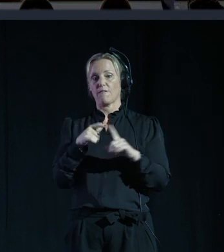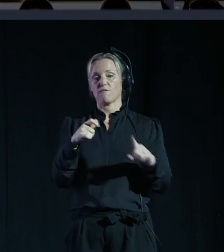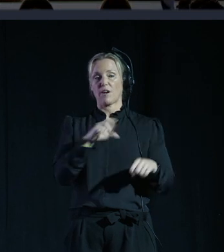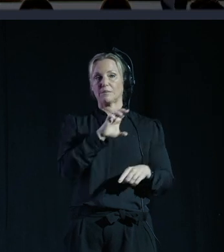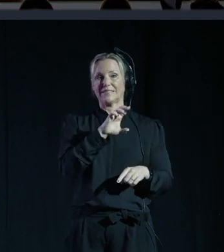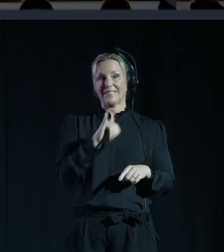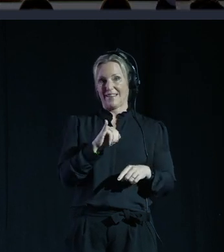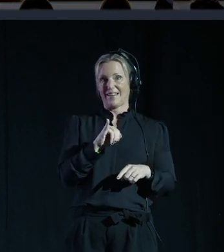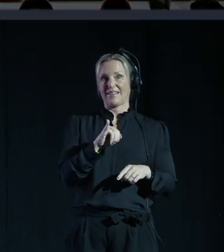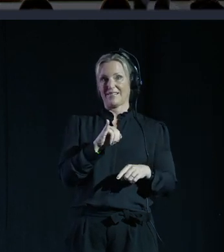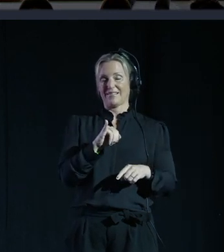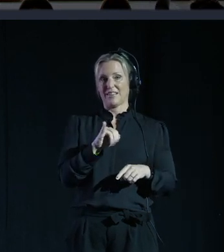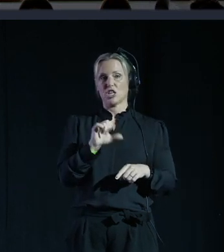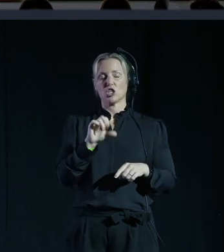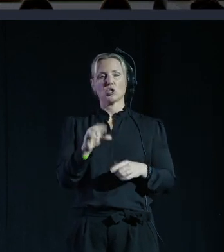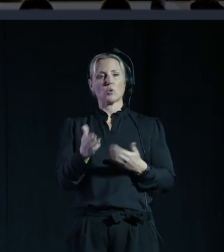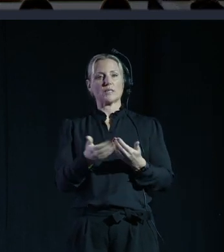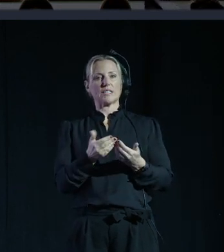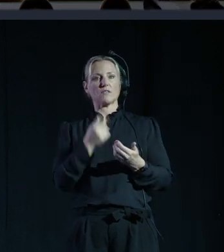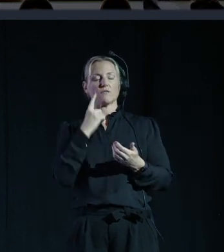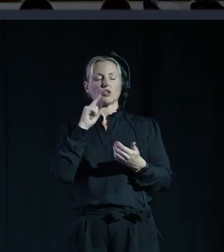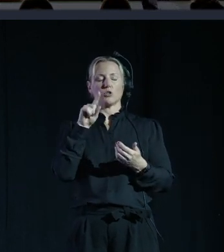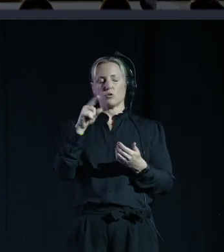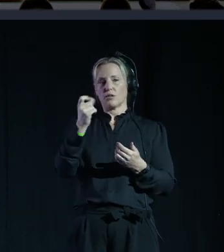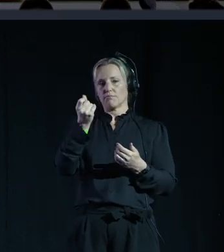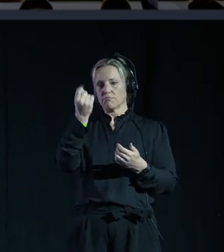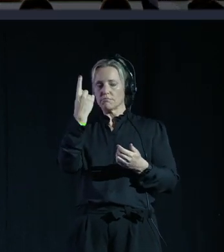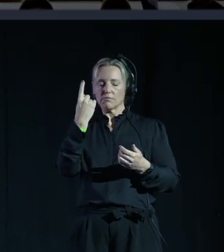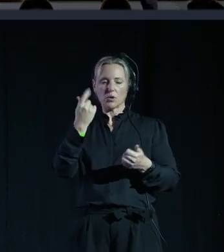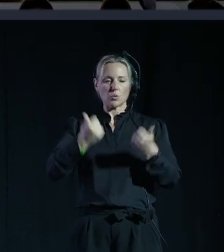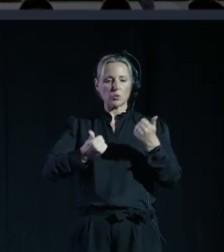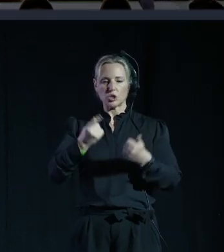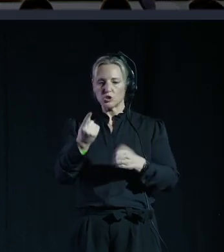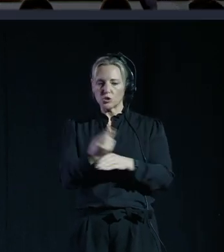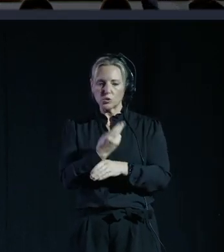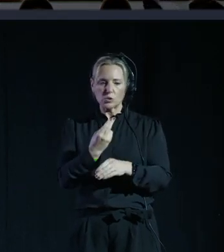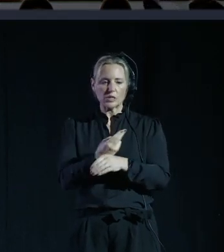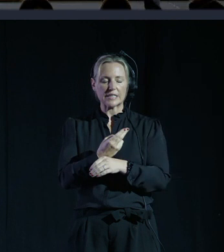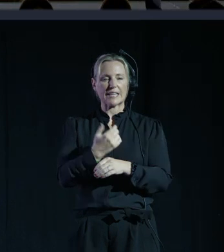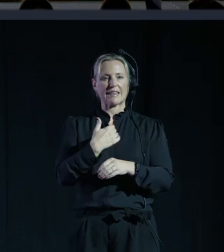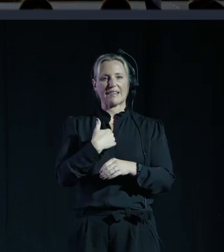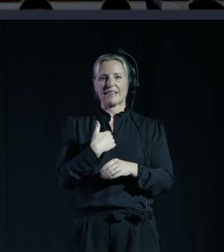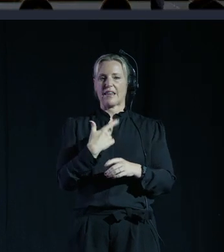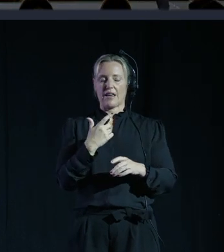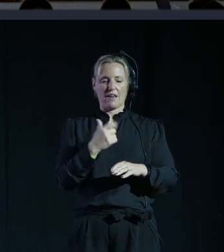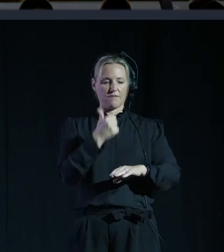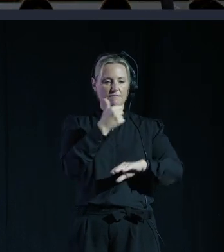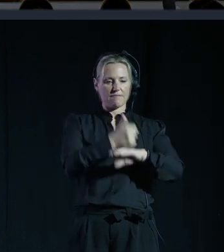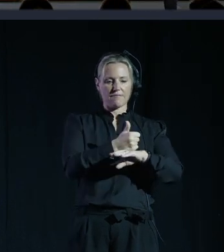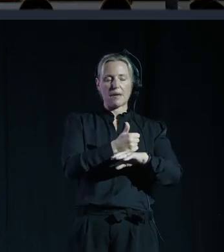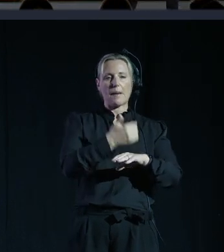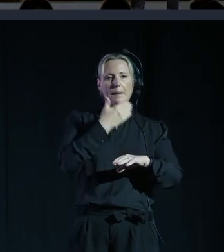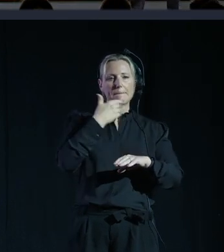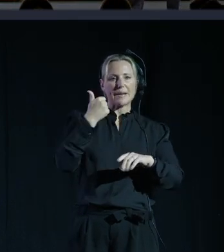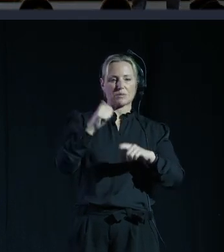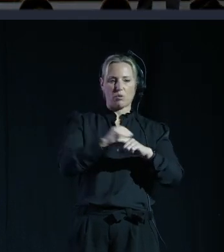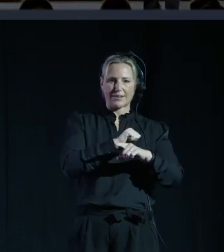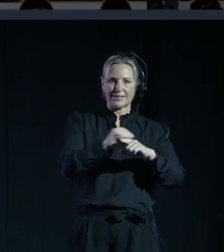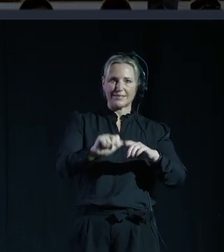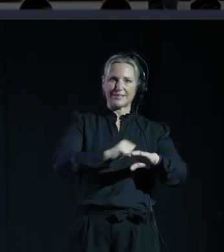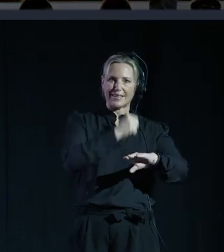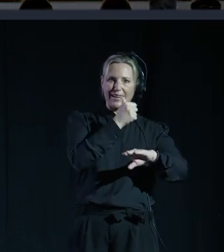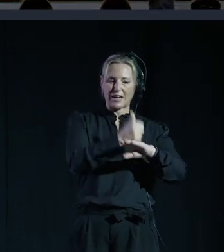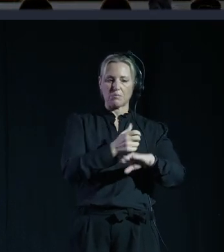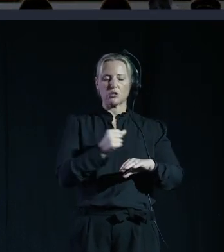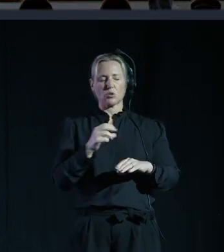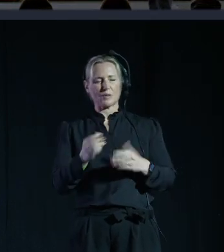to decide which one of these you're using. They come with defaults that are automatically set up for you and best practices. It makes it a lot easier for you to